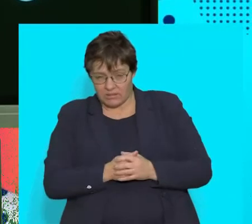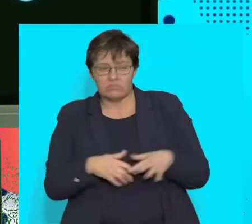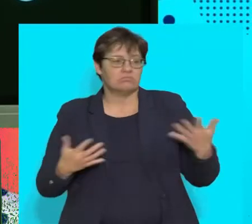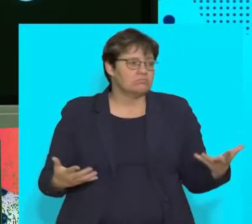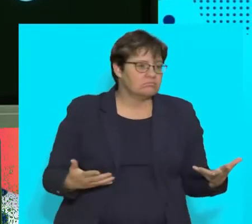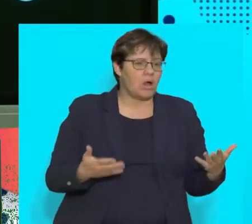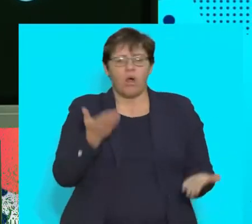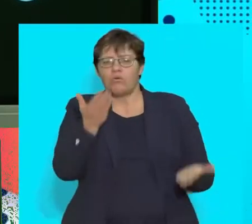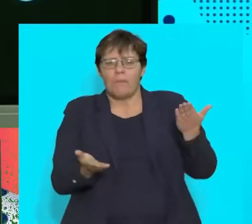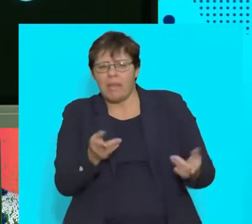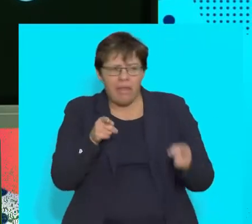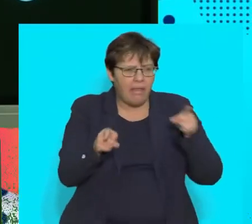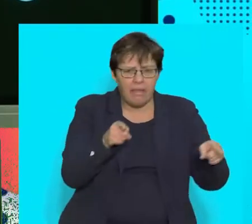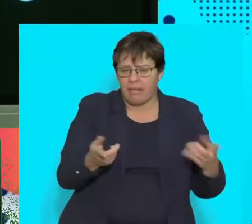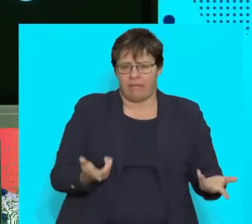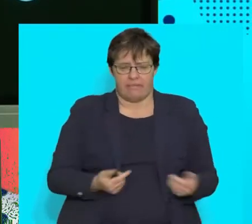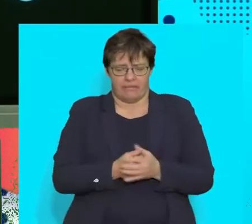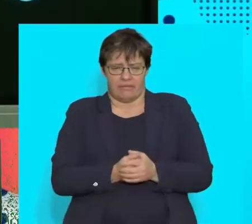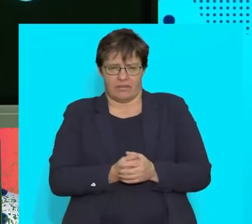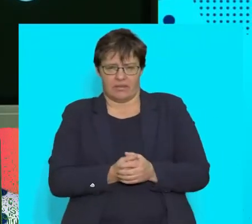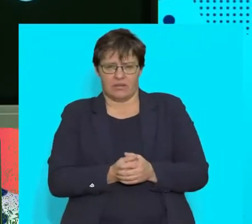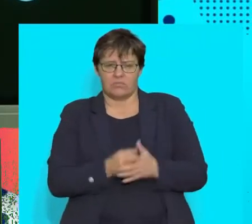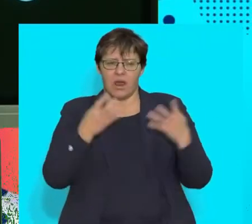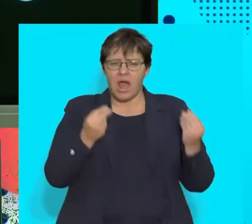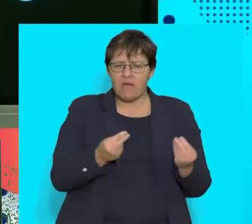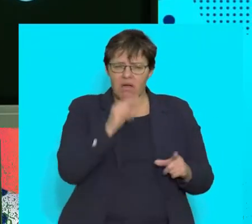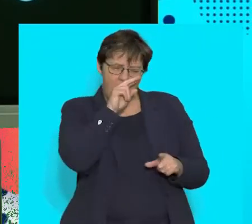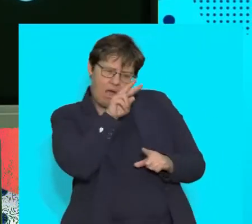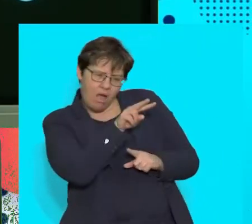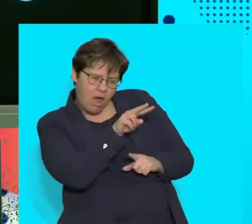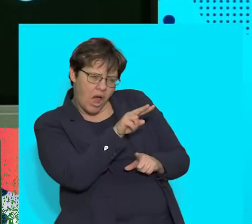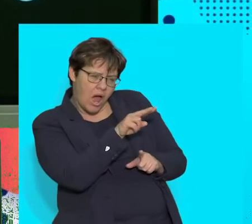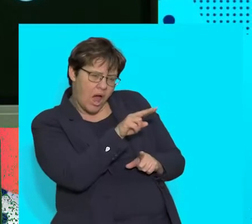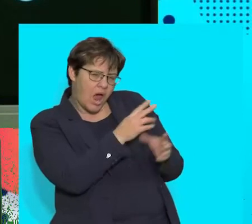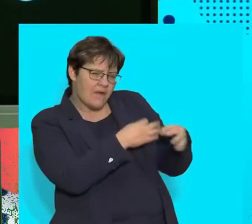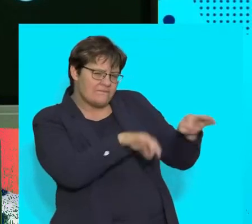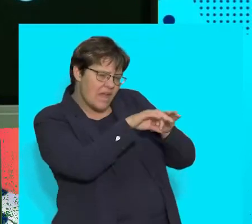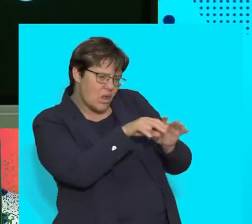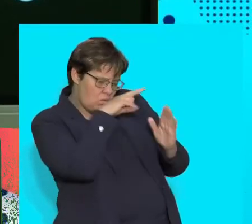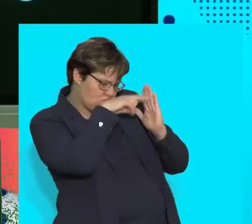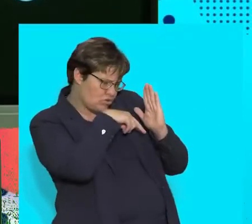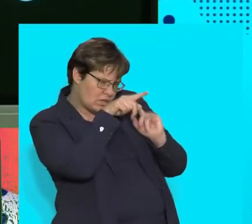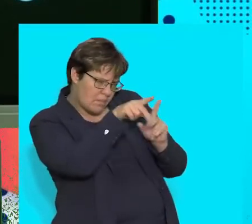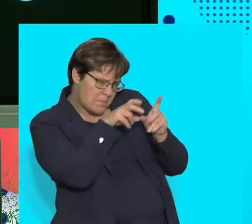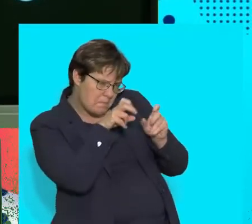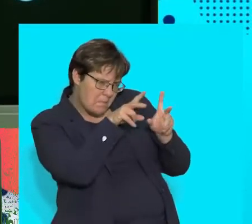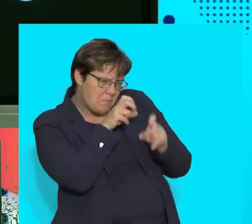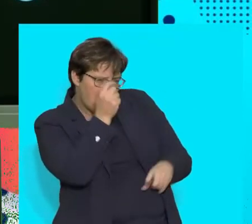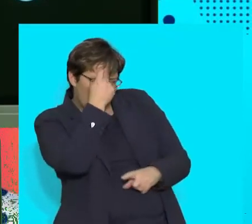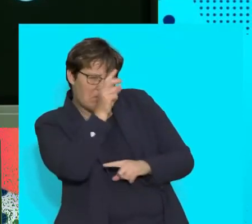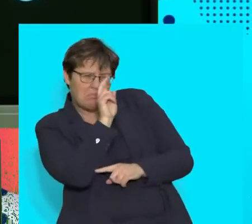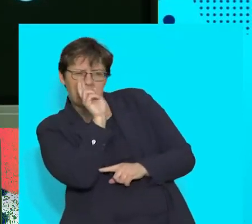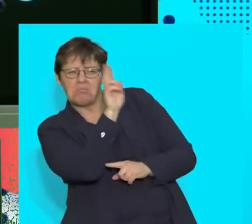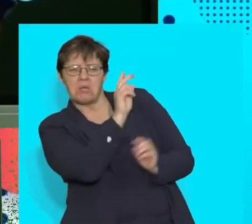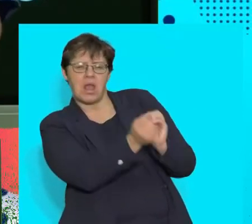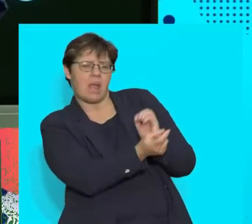about comparing graphs, all sorts of things where you can have to read off values and predict what's happening and make some